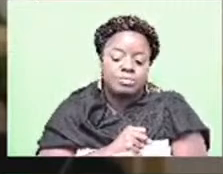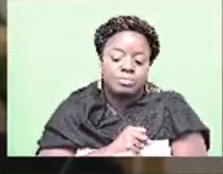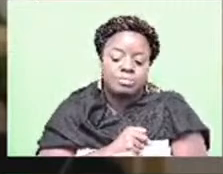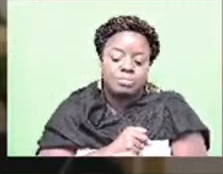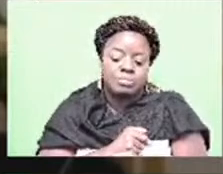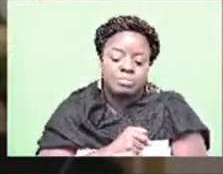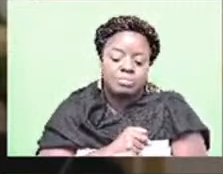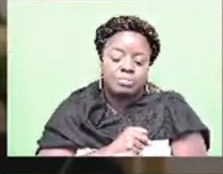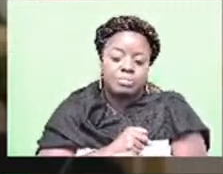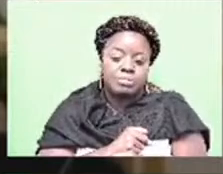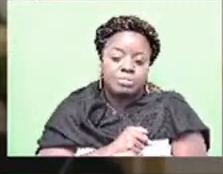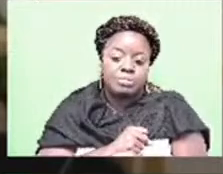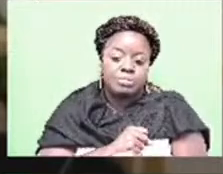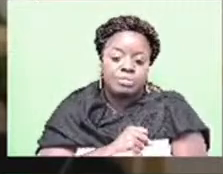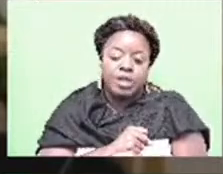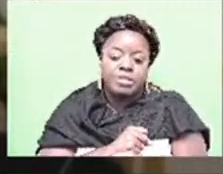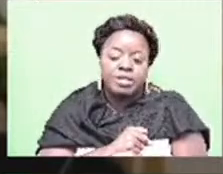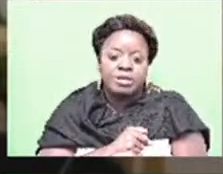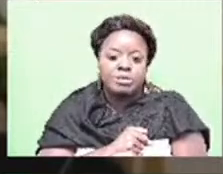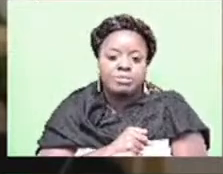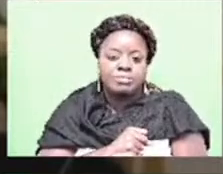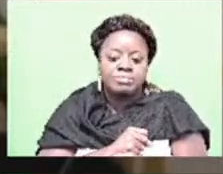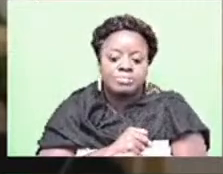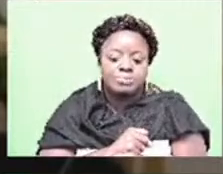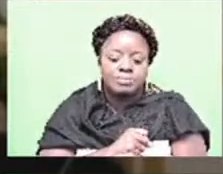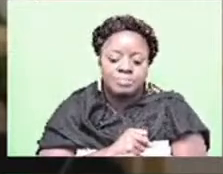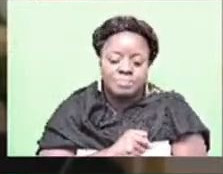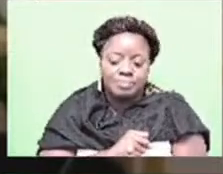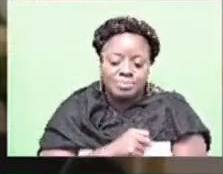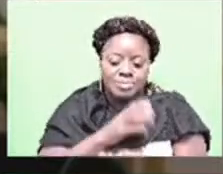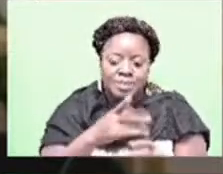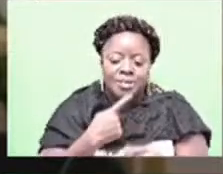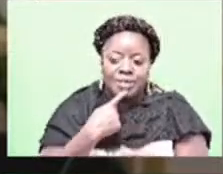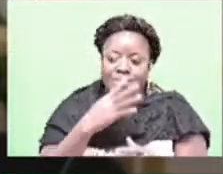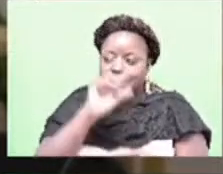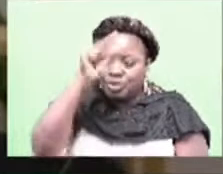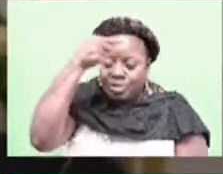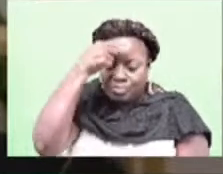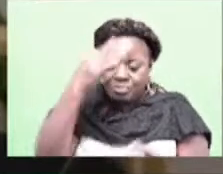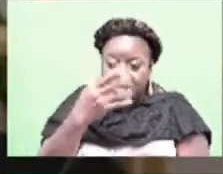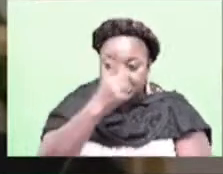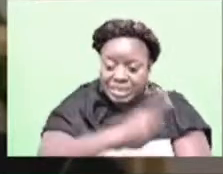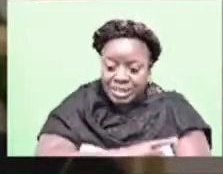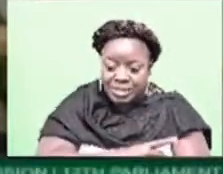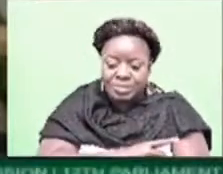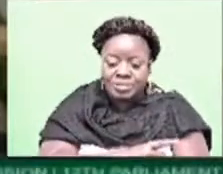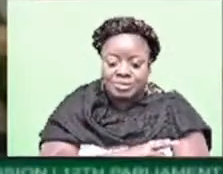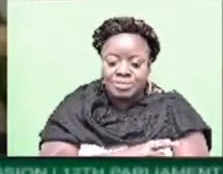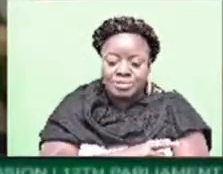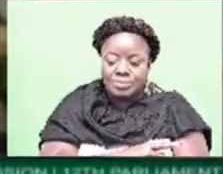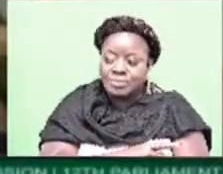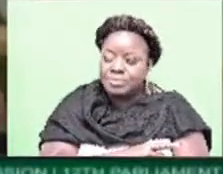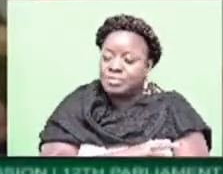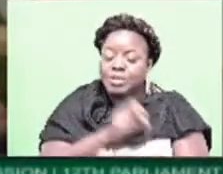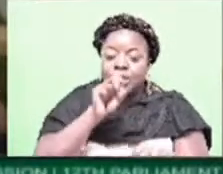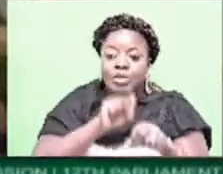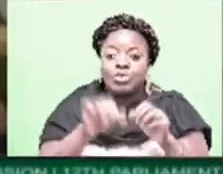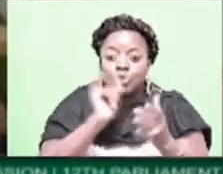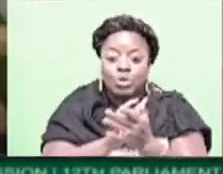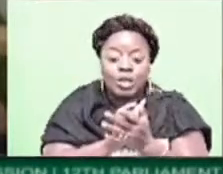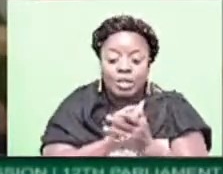Madam Speaker, I am saying to the government today, pace yourself so that the